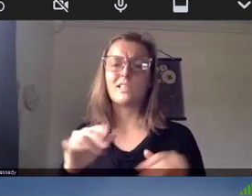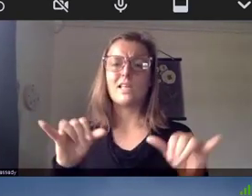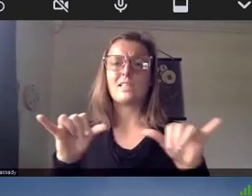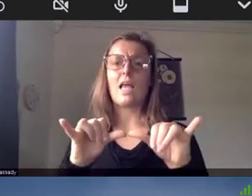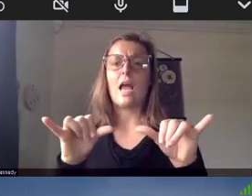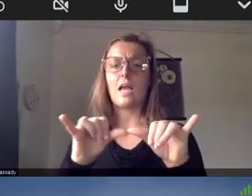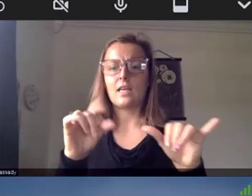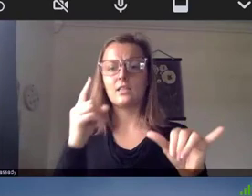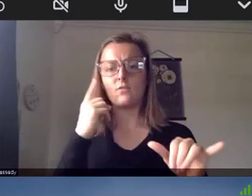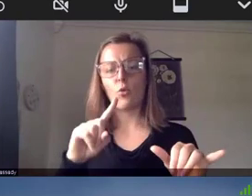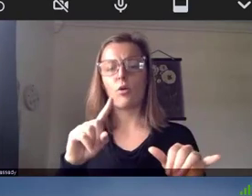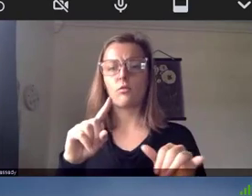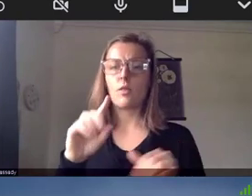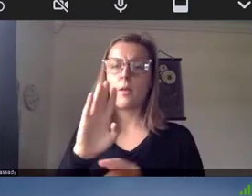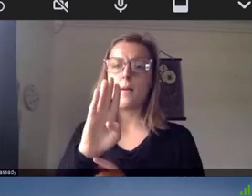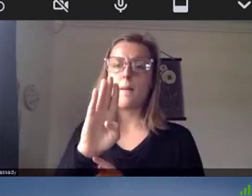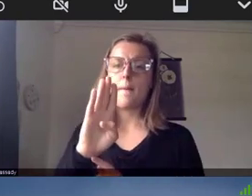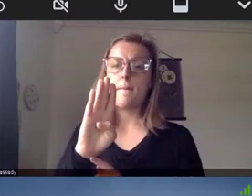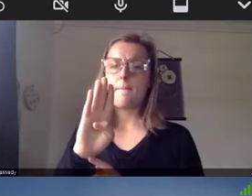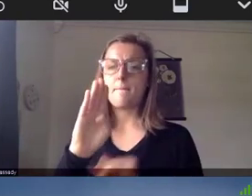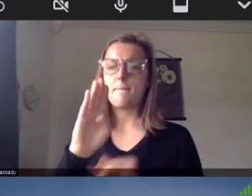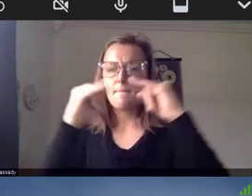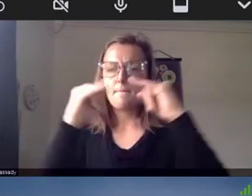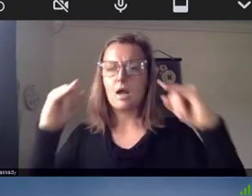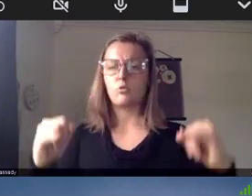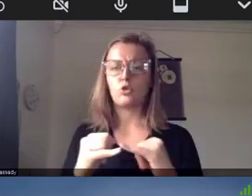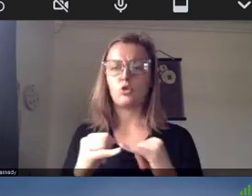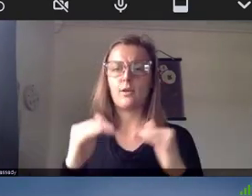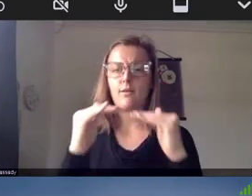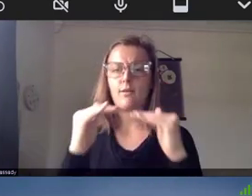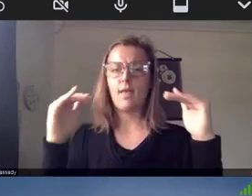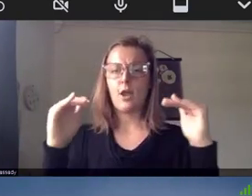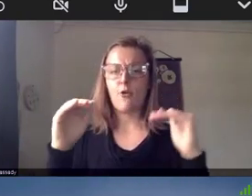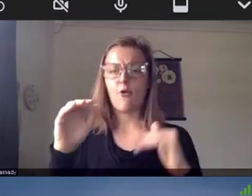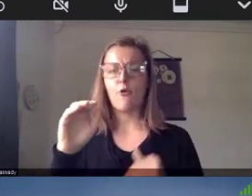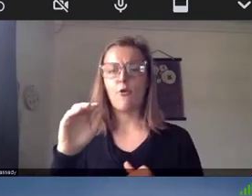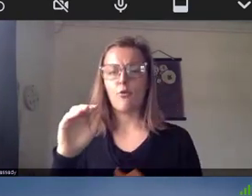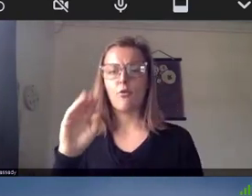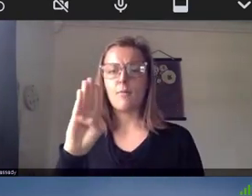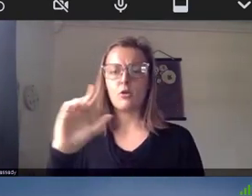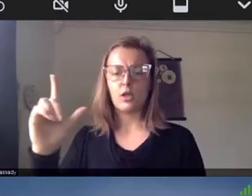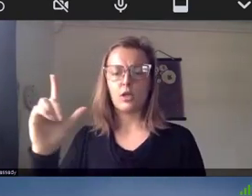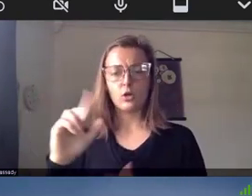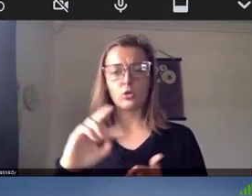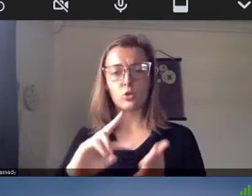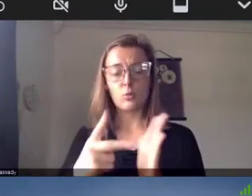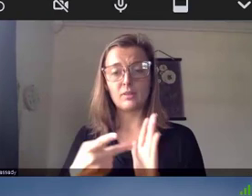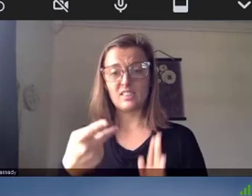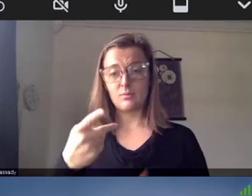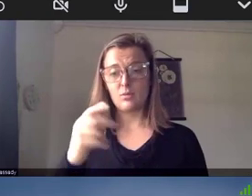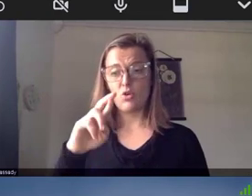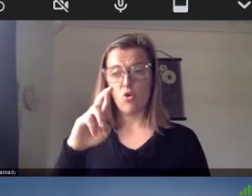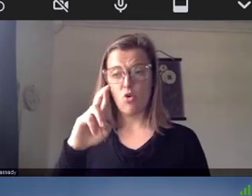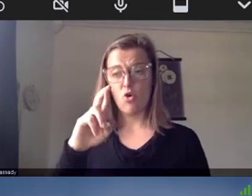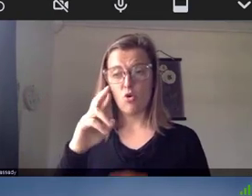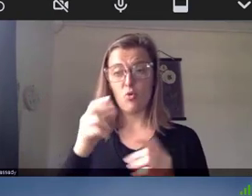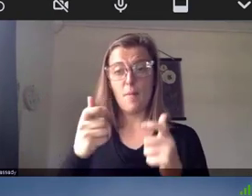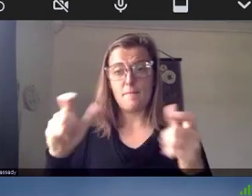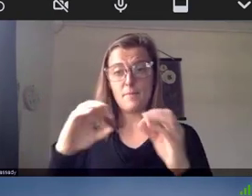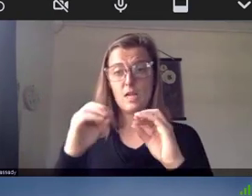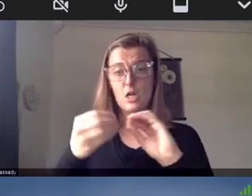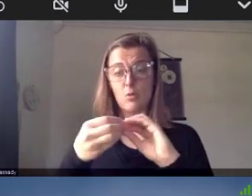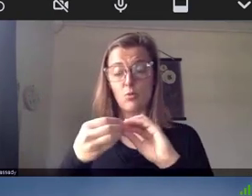the entrance lengths. So a larger Prandtl number means that the thermal flow takes a longer